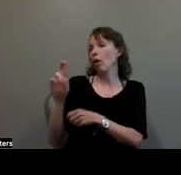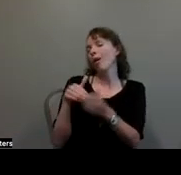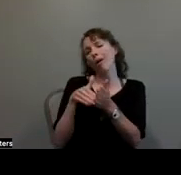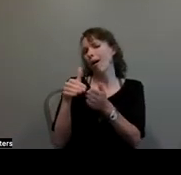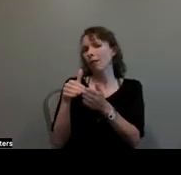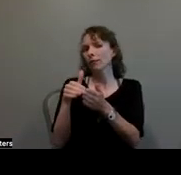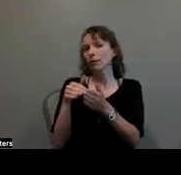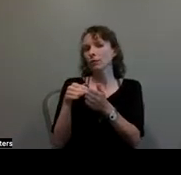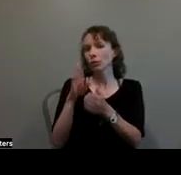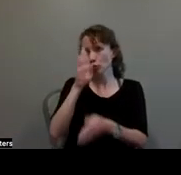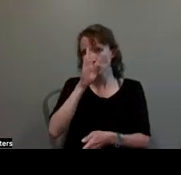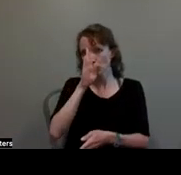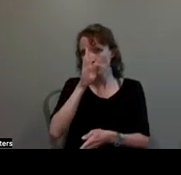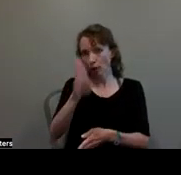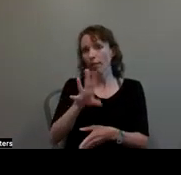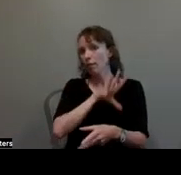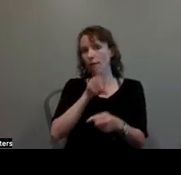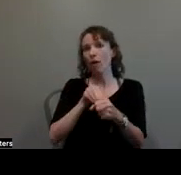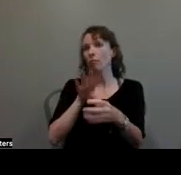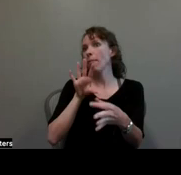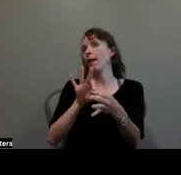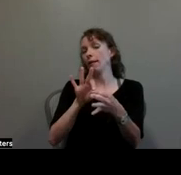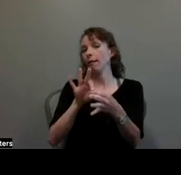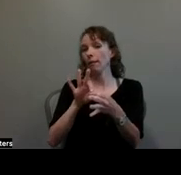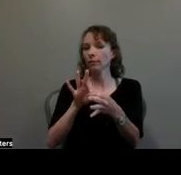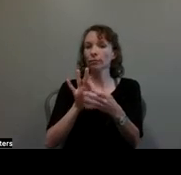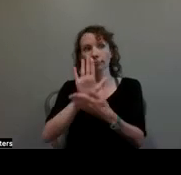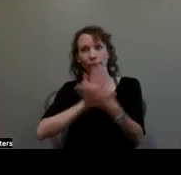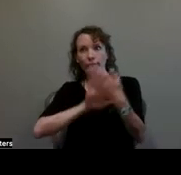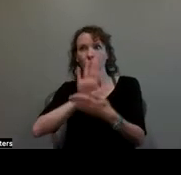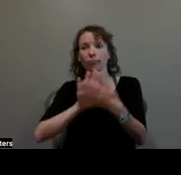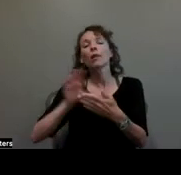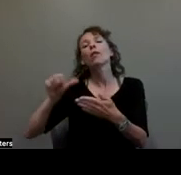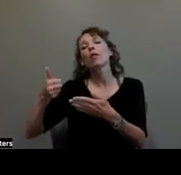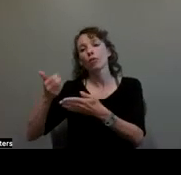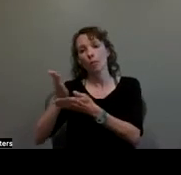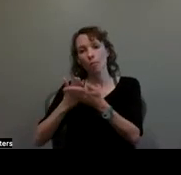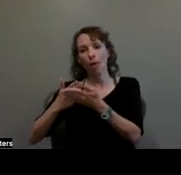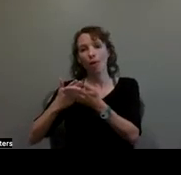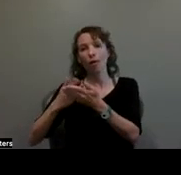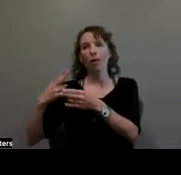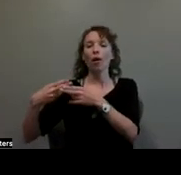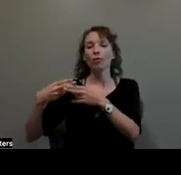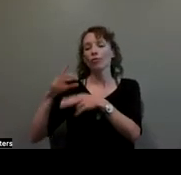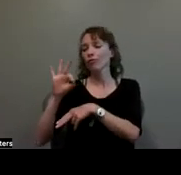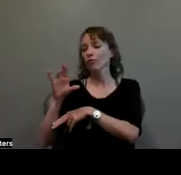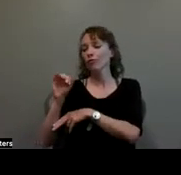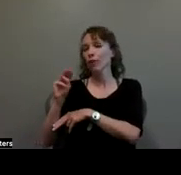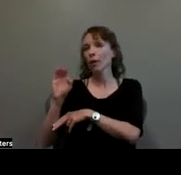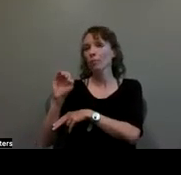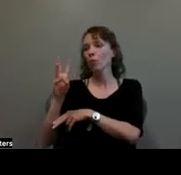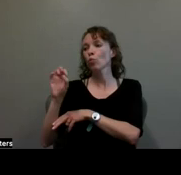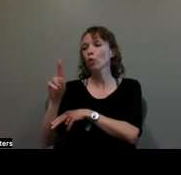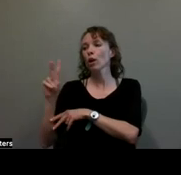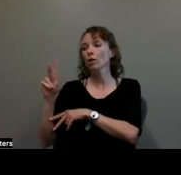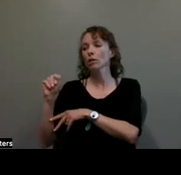directly involved in the binding interface. And there's another region of the variable region called the frameworks that are maybe less